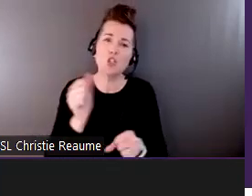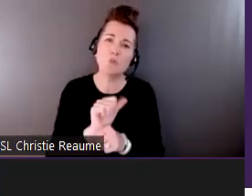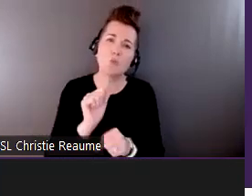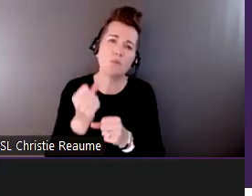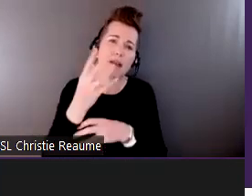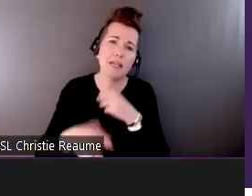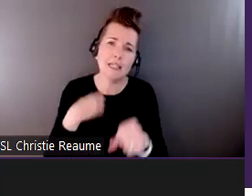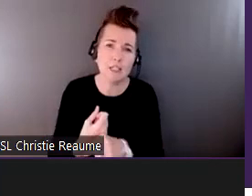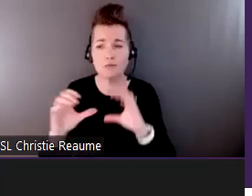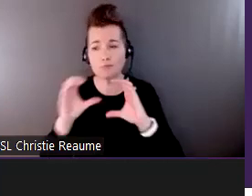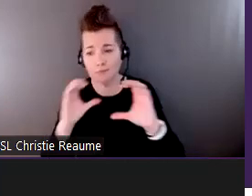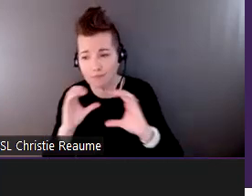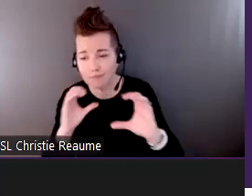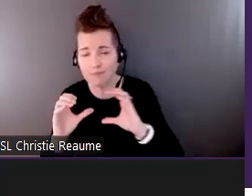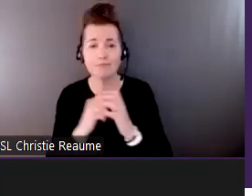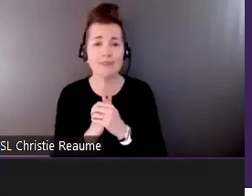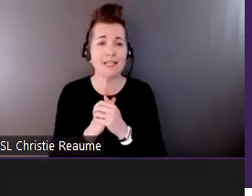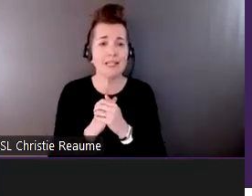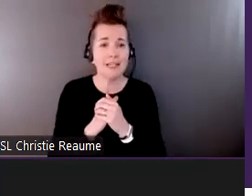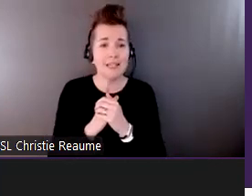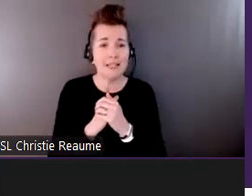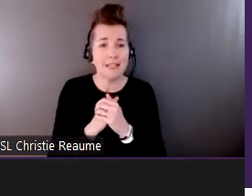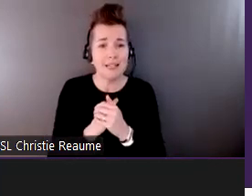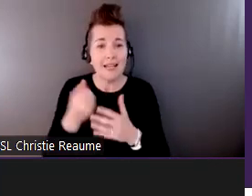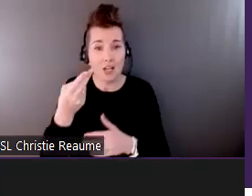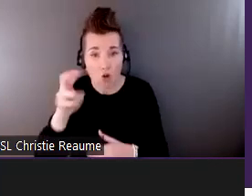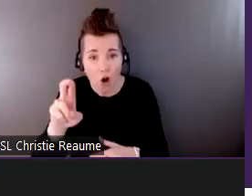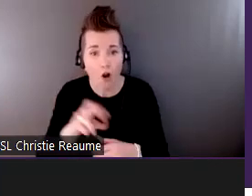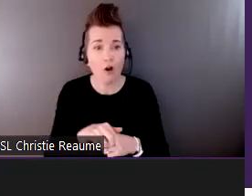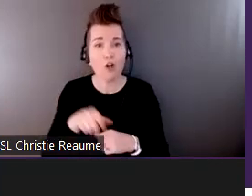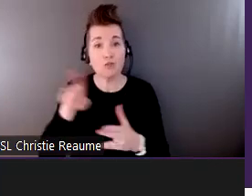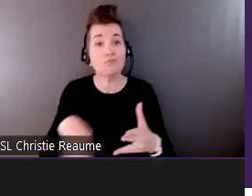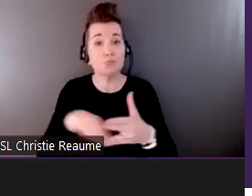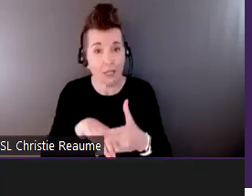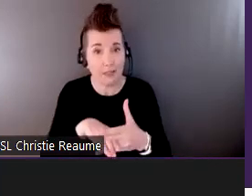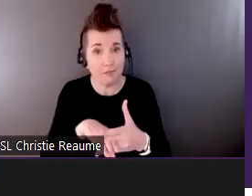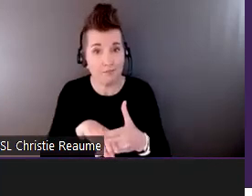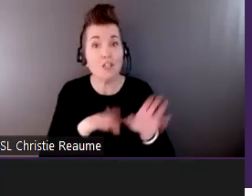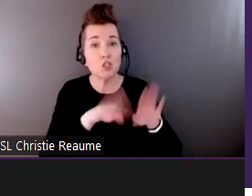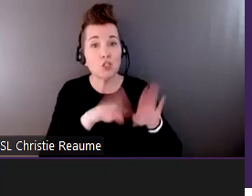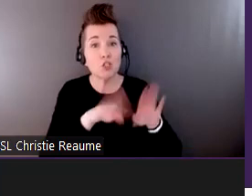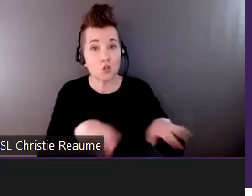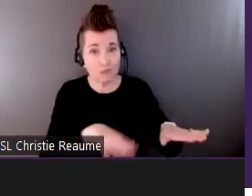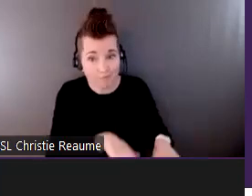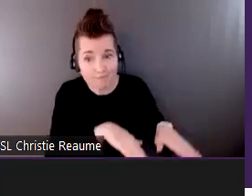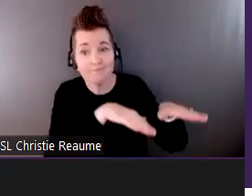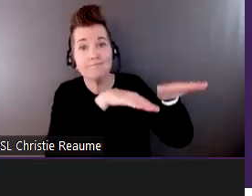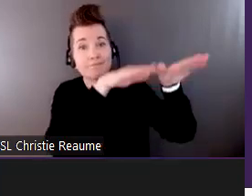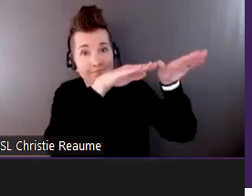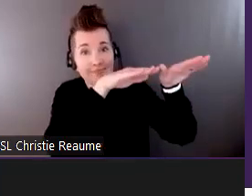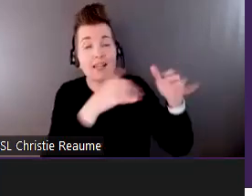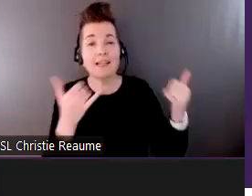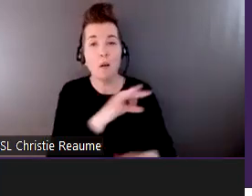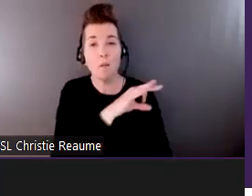Resources Deborah took a career break to raise her children she now combines her passion for helping and